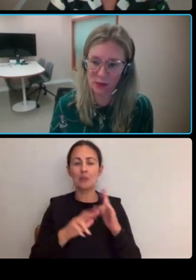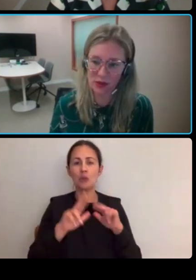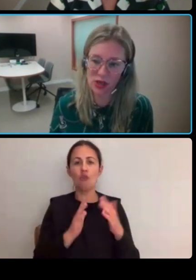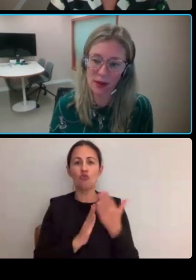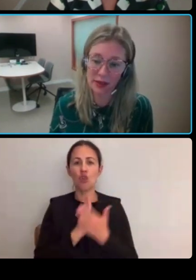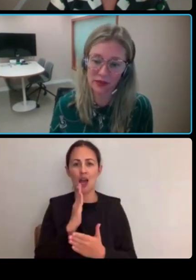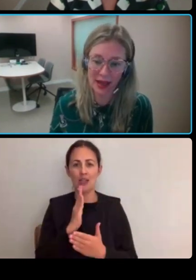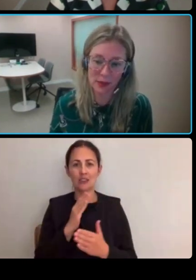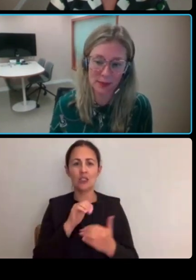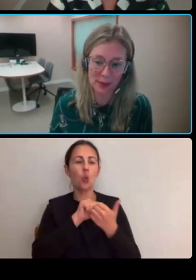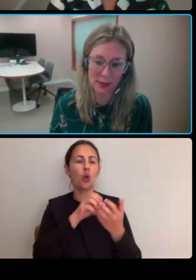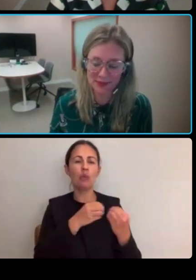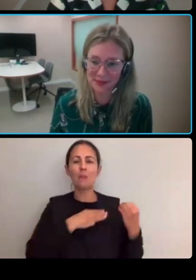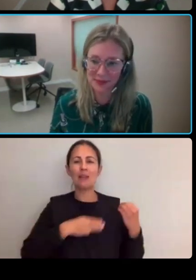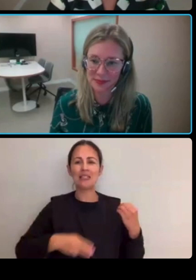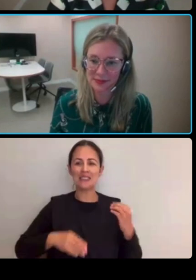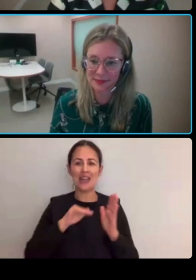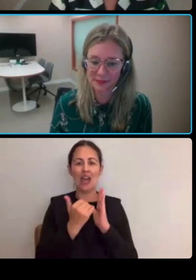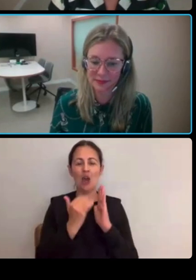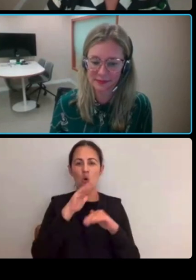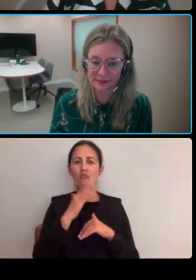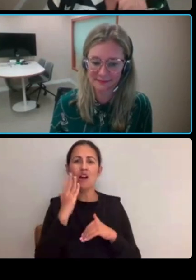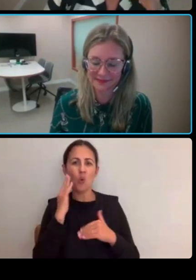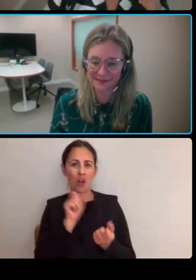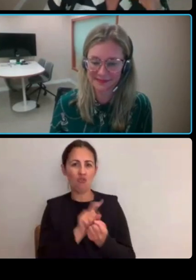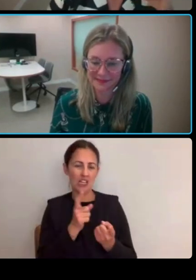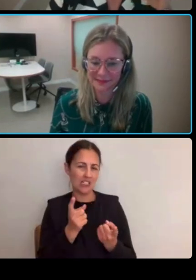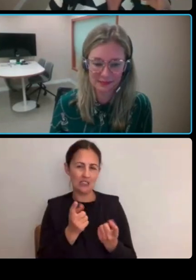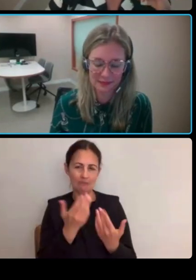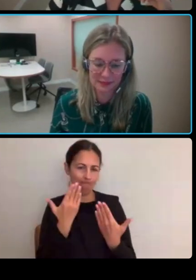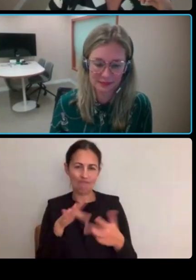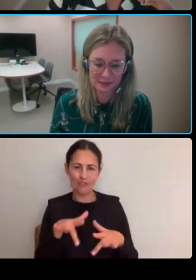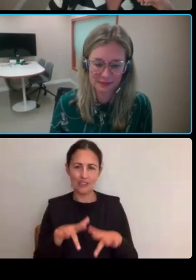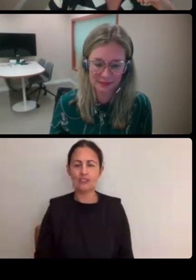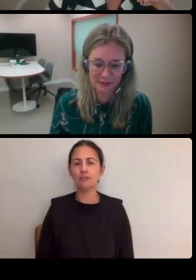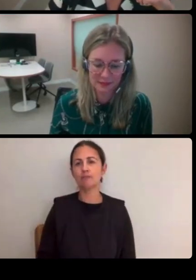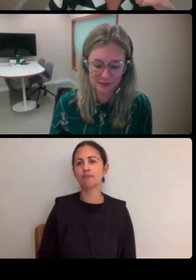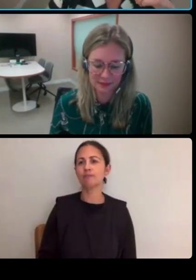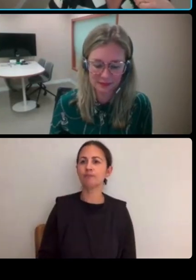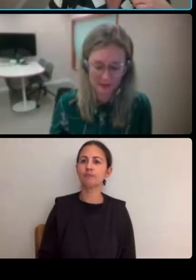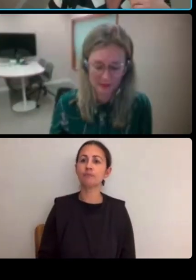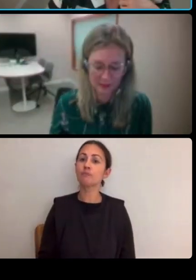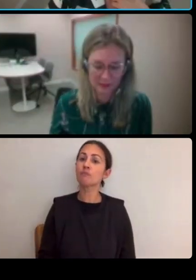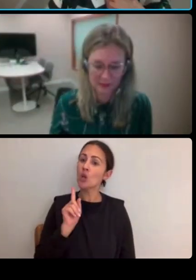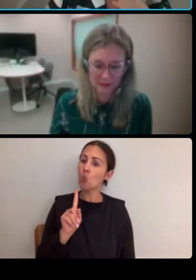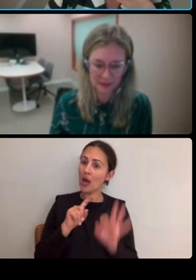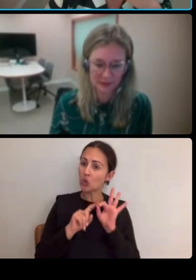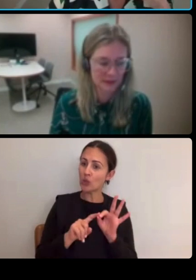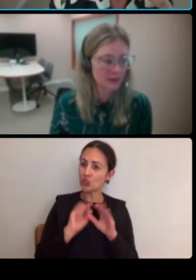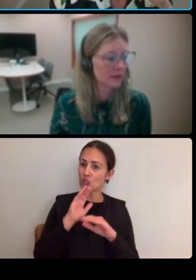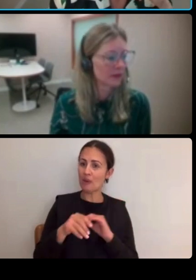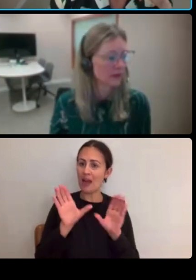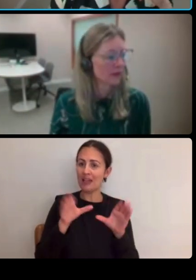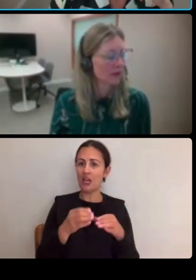around what the timing for that might be. Thanks, Mel. So there's a question here regarding